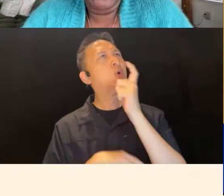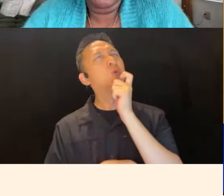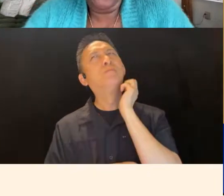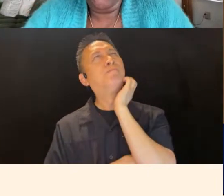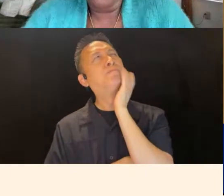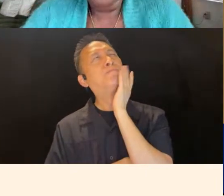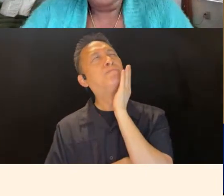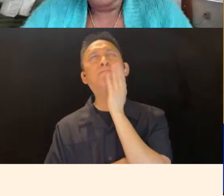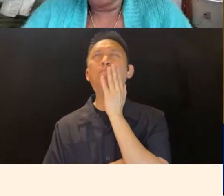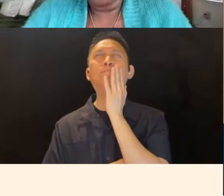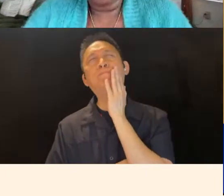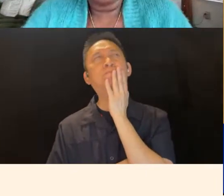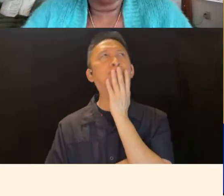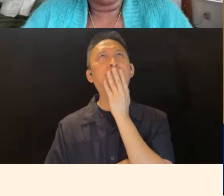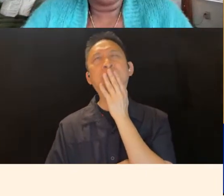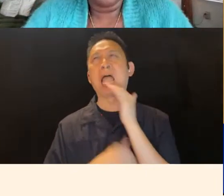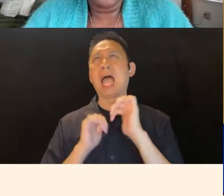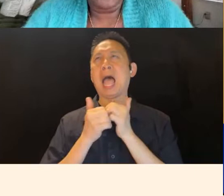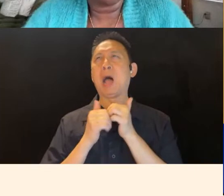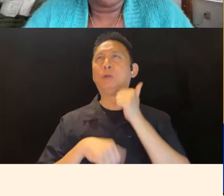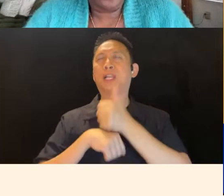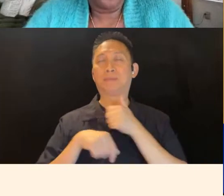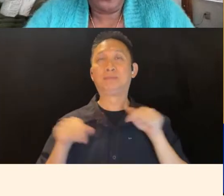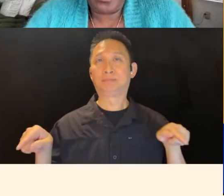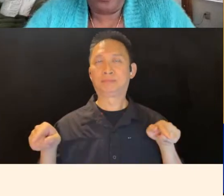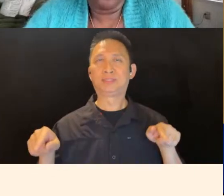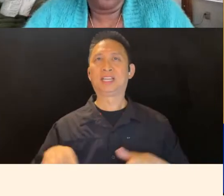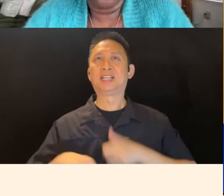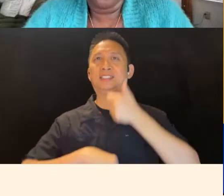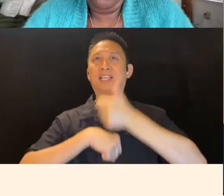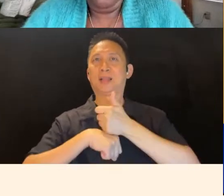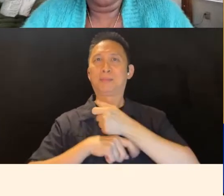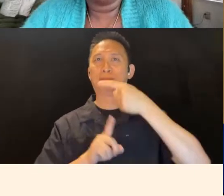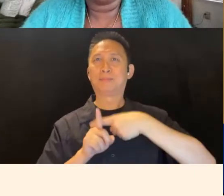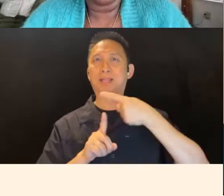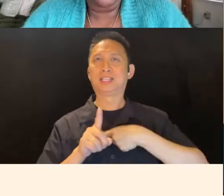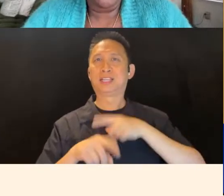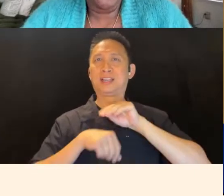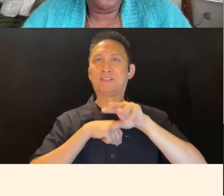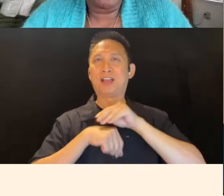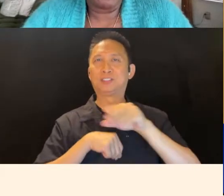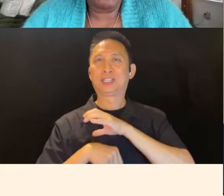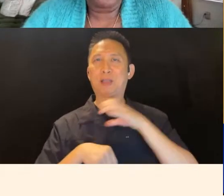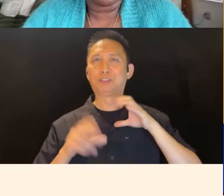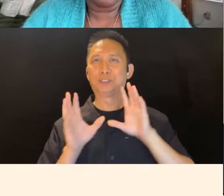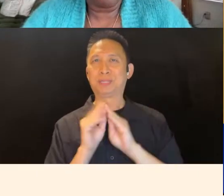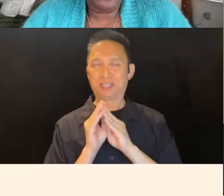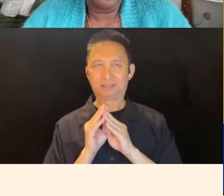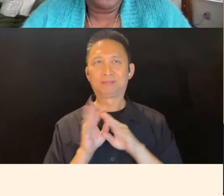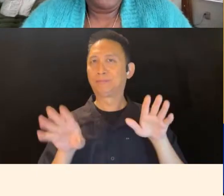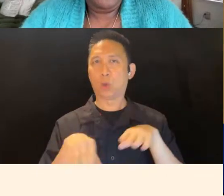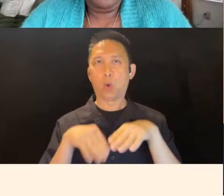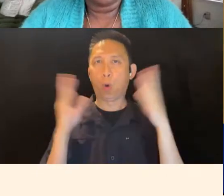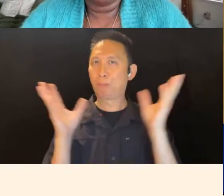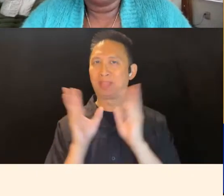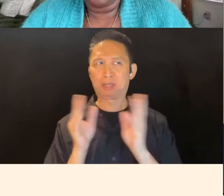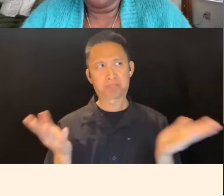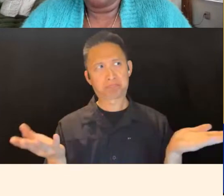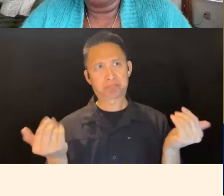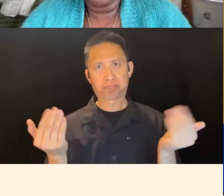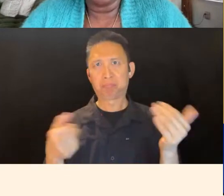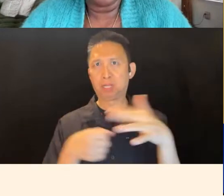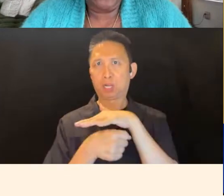Potion and Selk held monthly advisory councils where it was an open door that people could come in